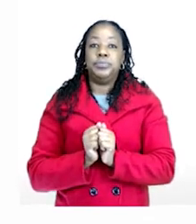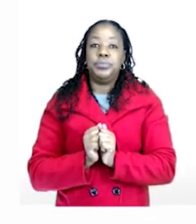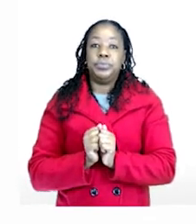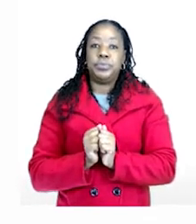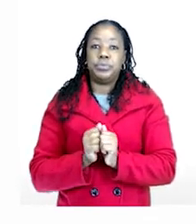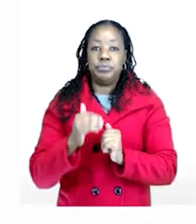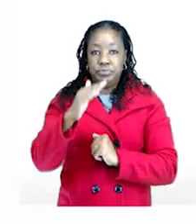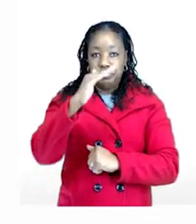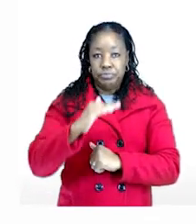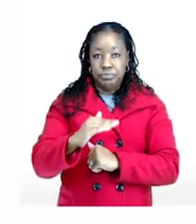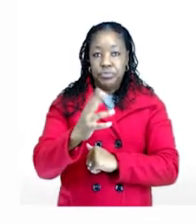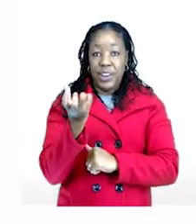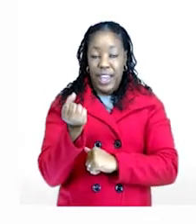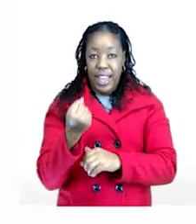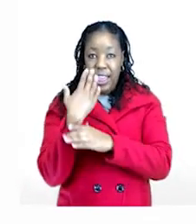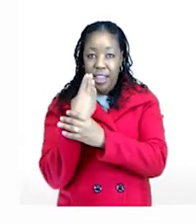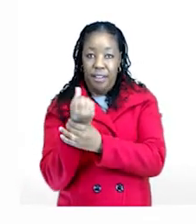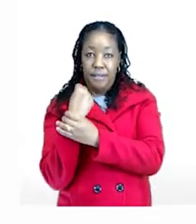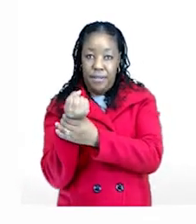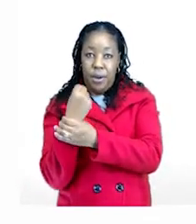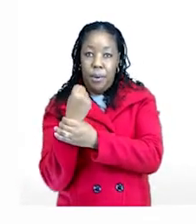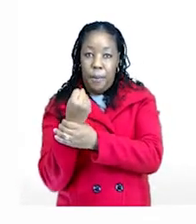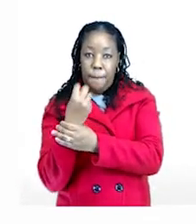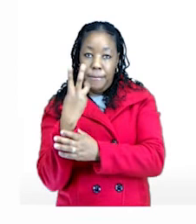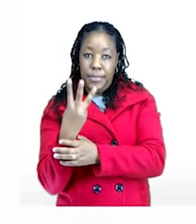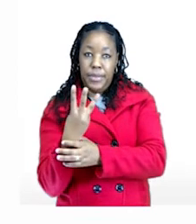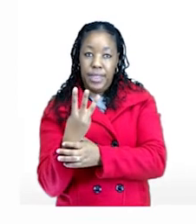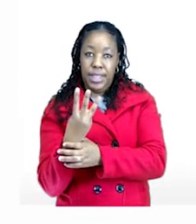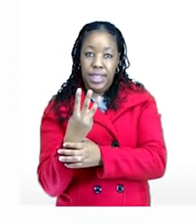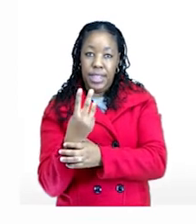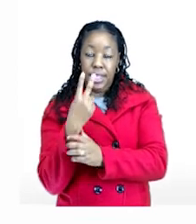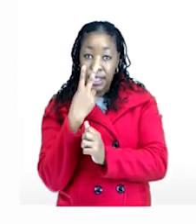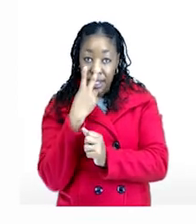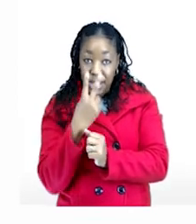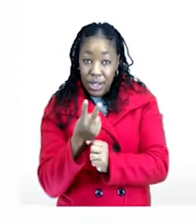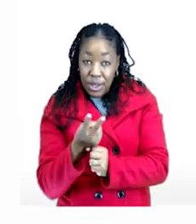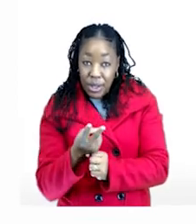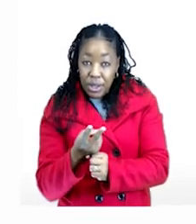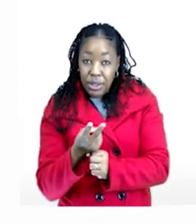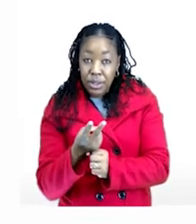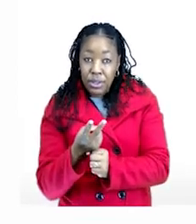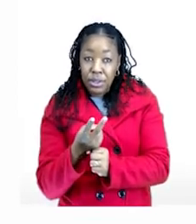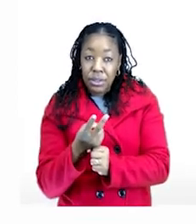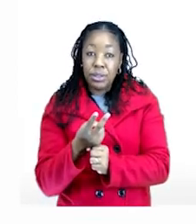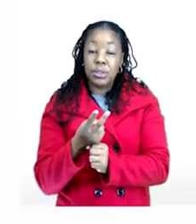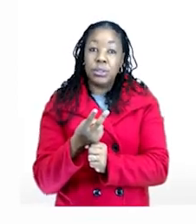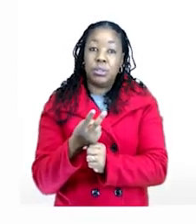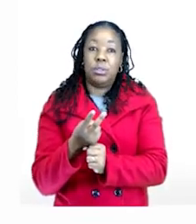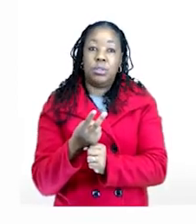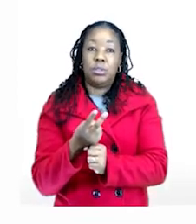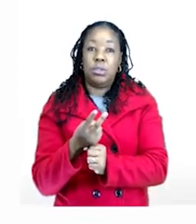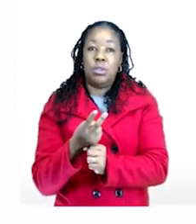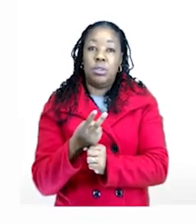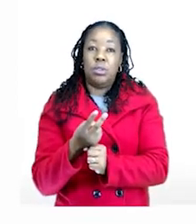below the jars where we have the 3 balls. Look closely at the pattern of the balls.